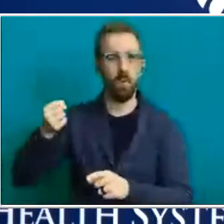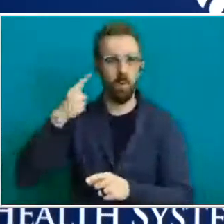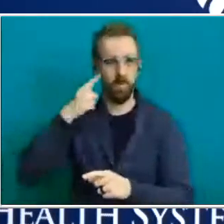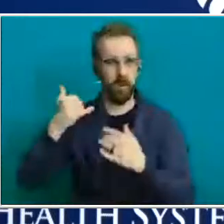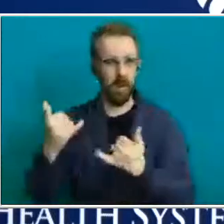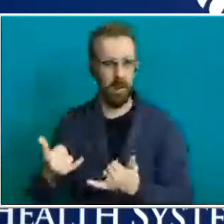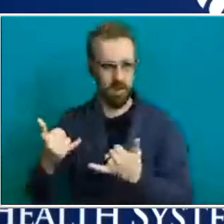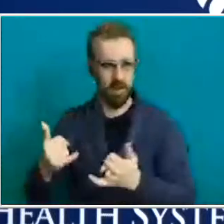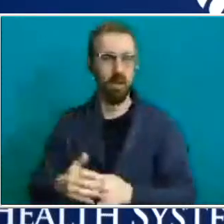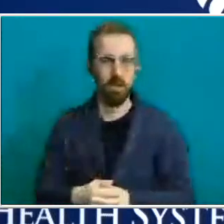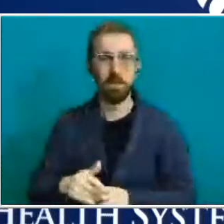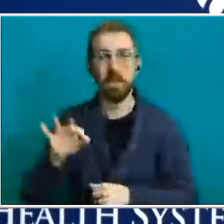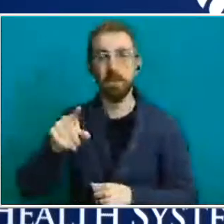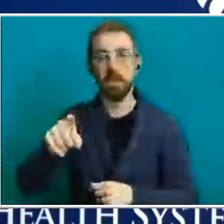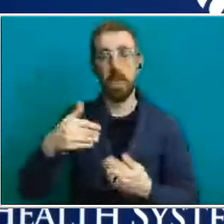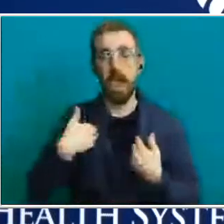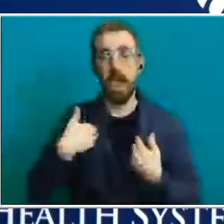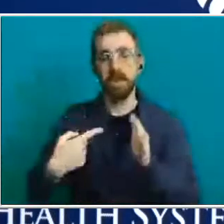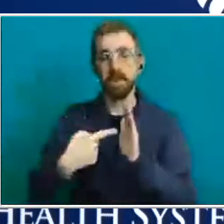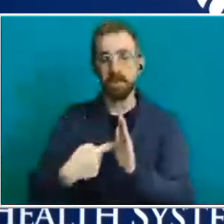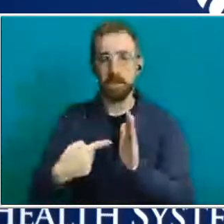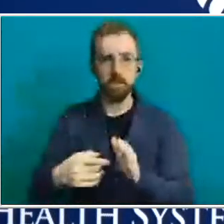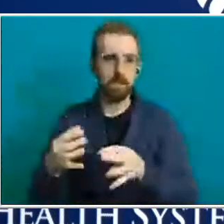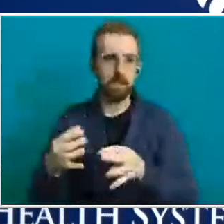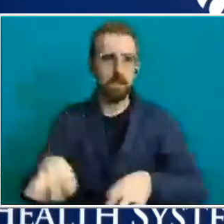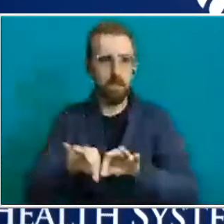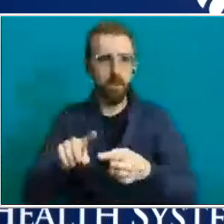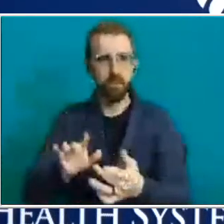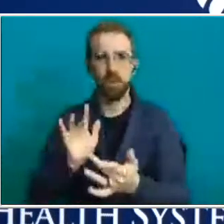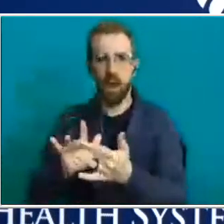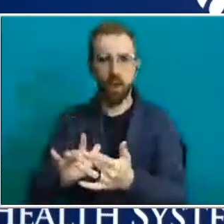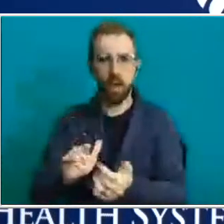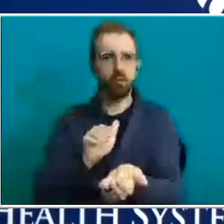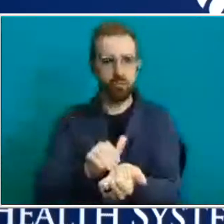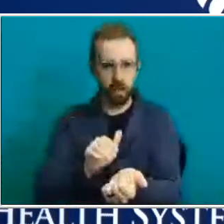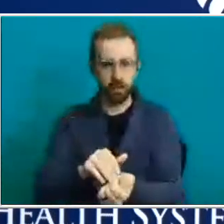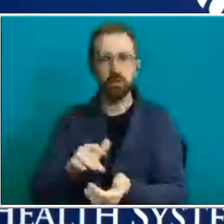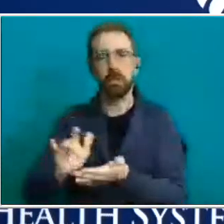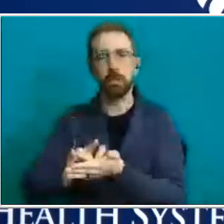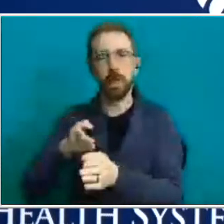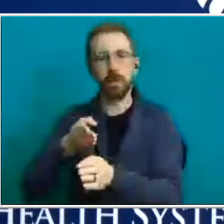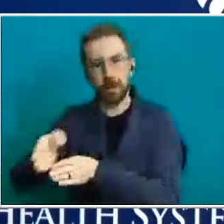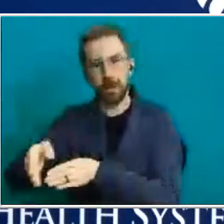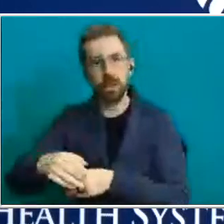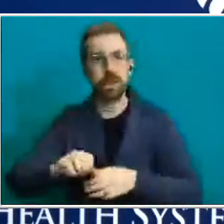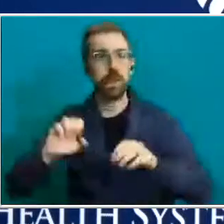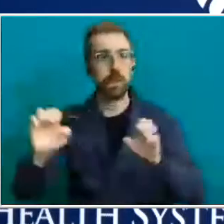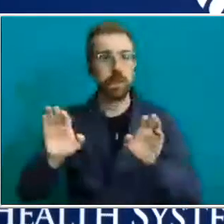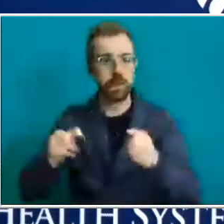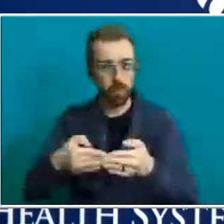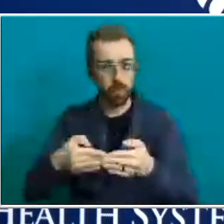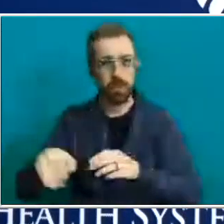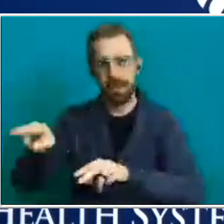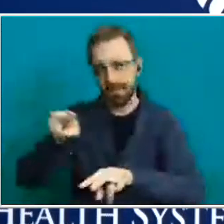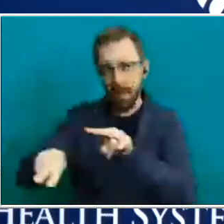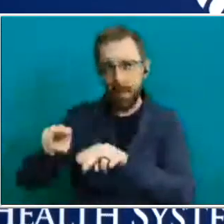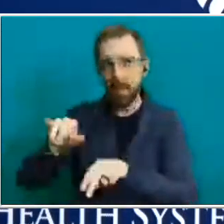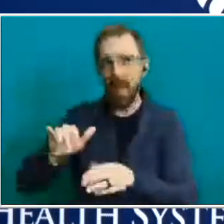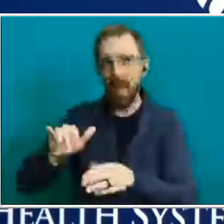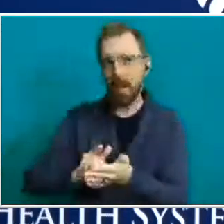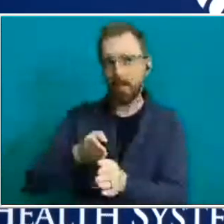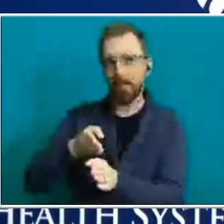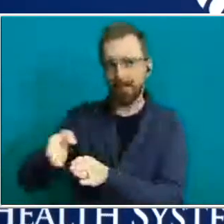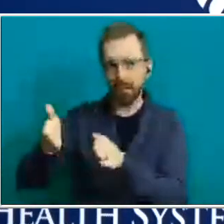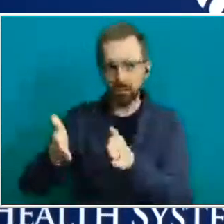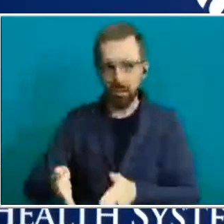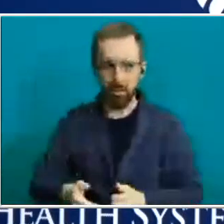these symptoms, it is vitally important to contact your physician or go to emergency department to get evaluated by a medical professional. Most people